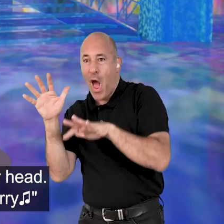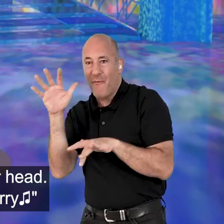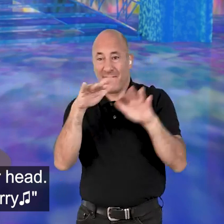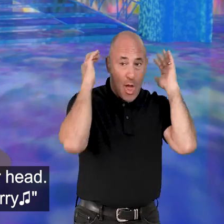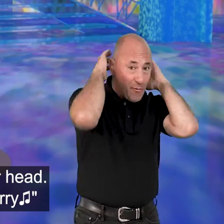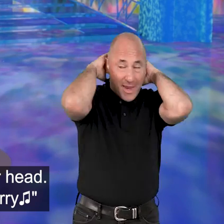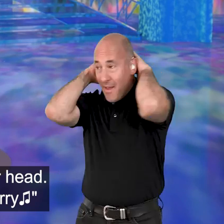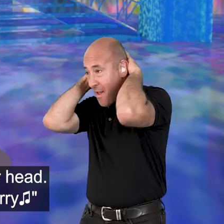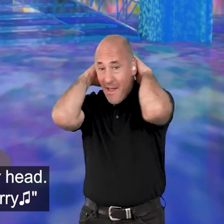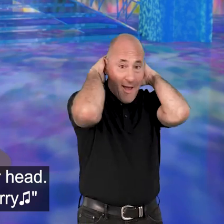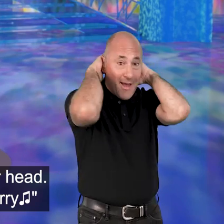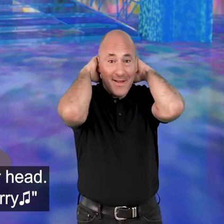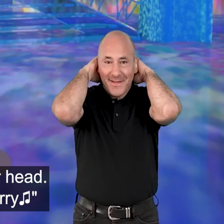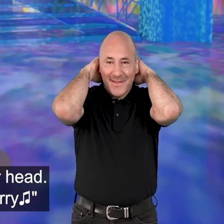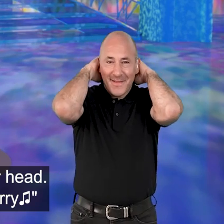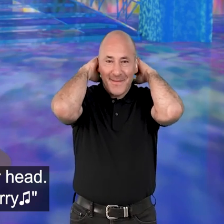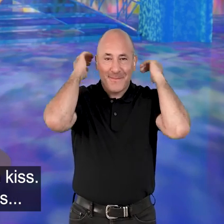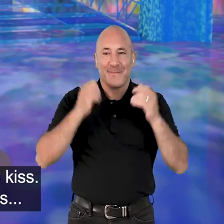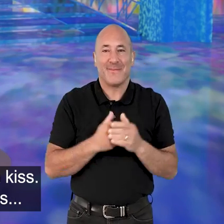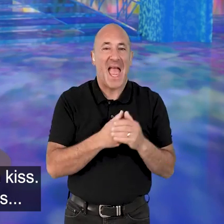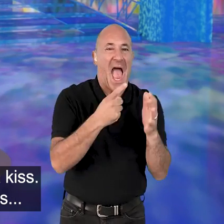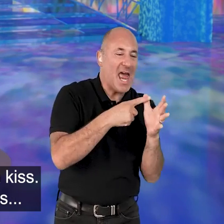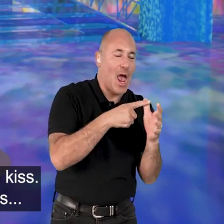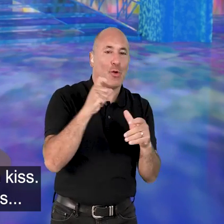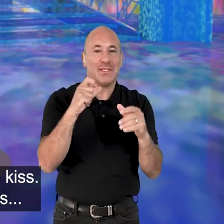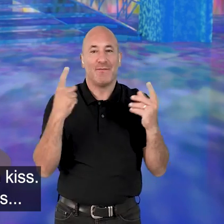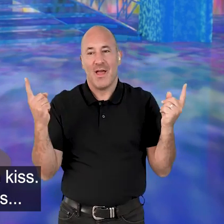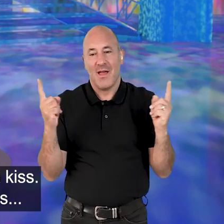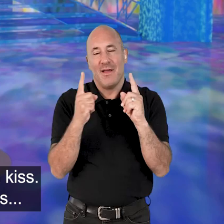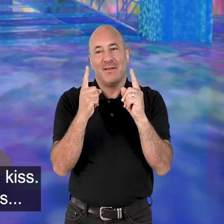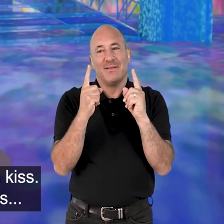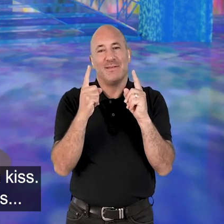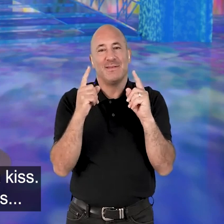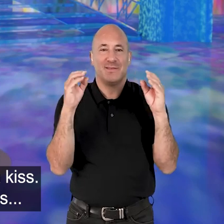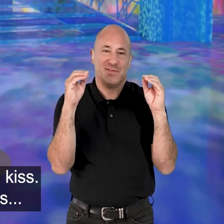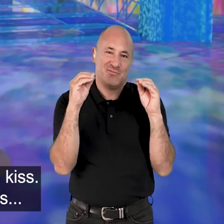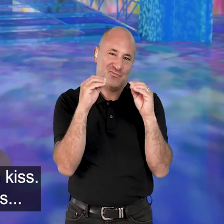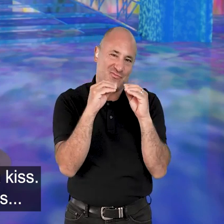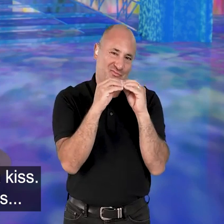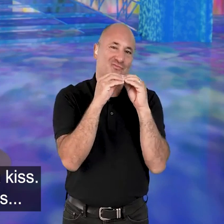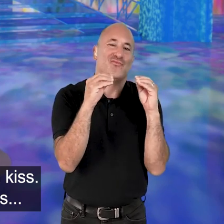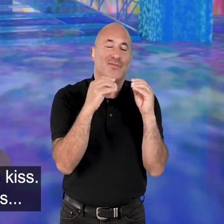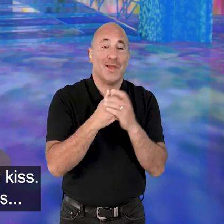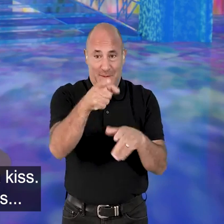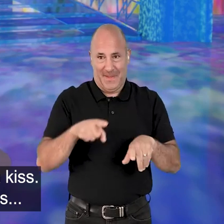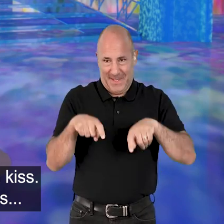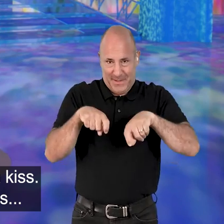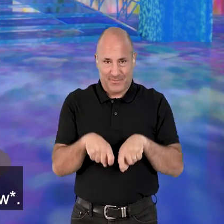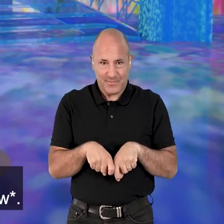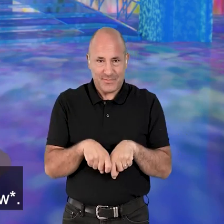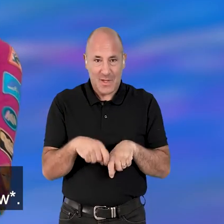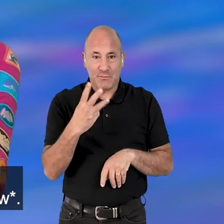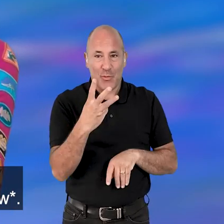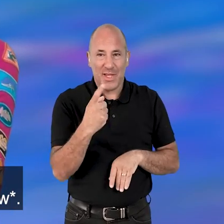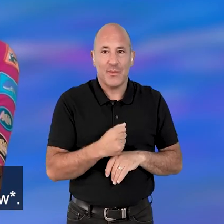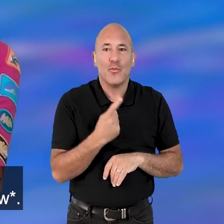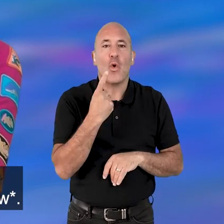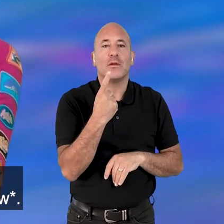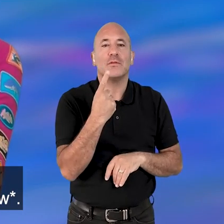flurry, flurry, flurry. Anna and Kristoff share a kiss, coming down to your knees. After